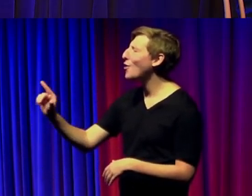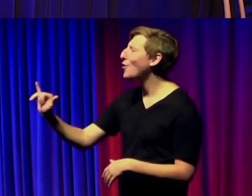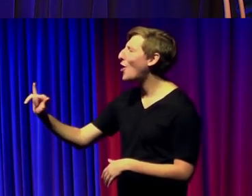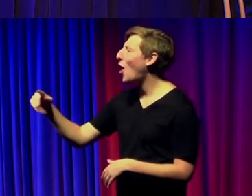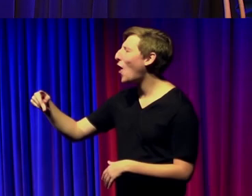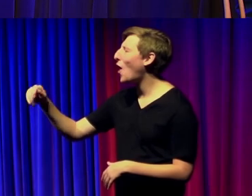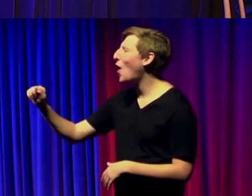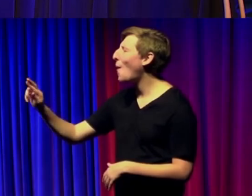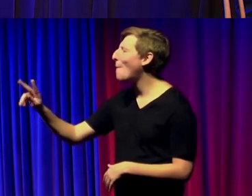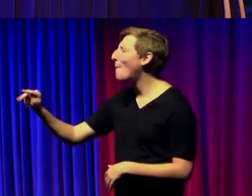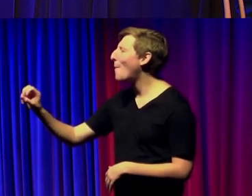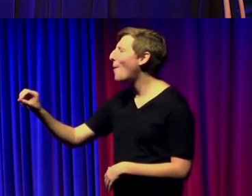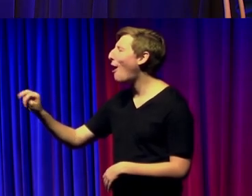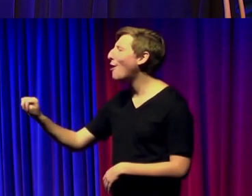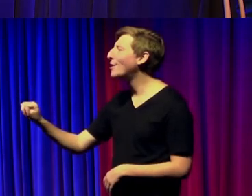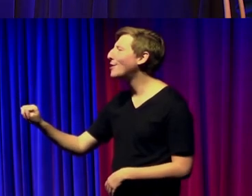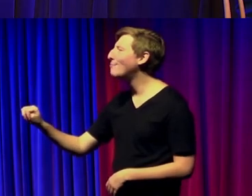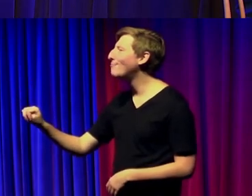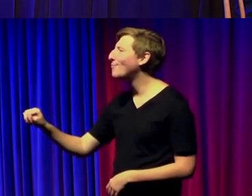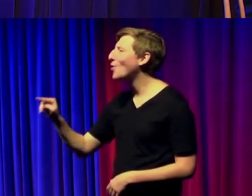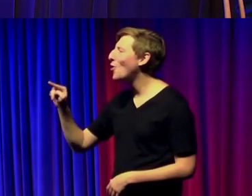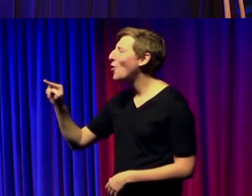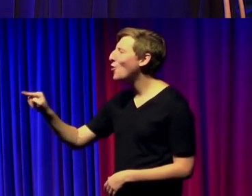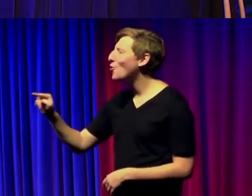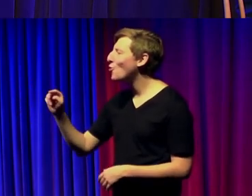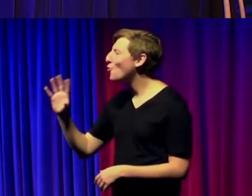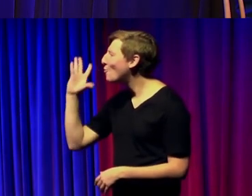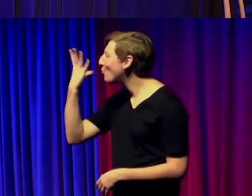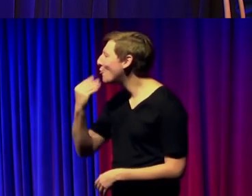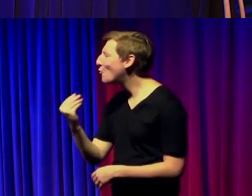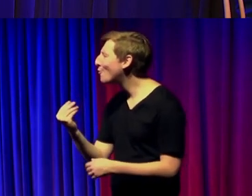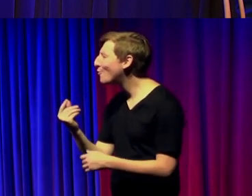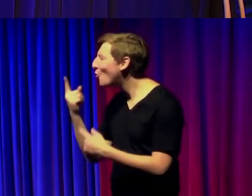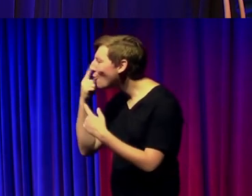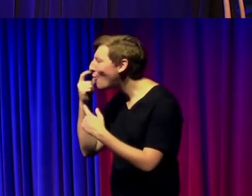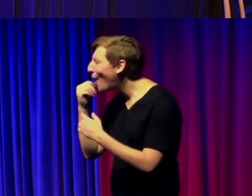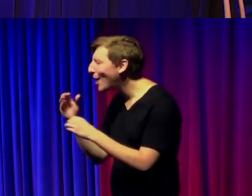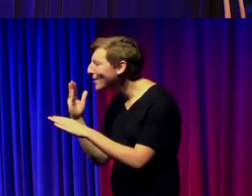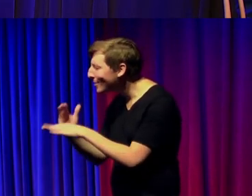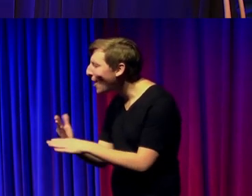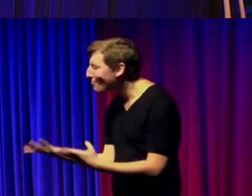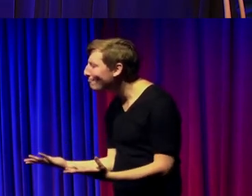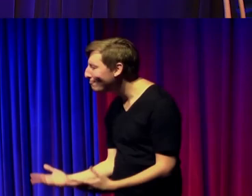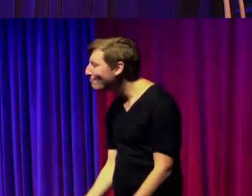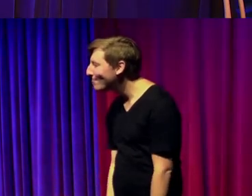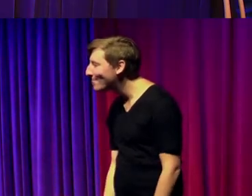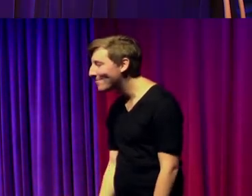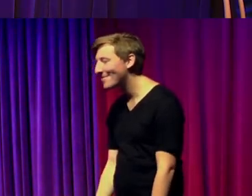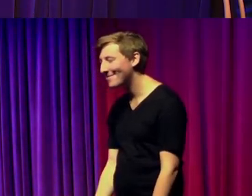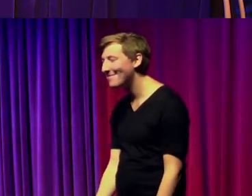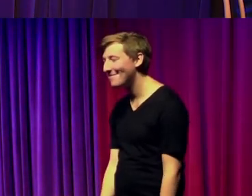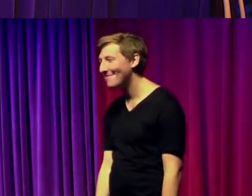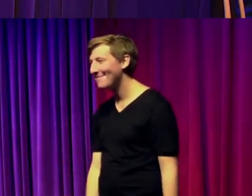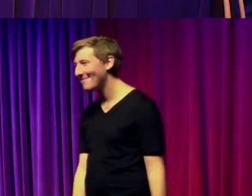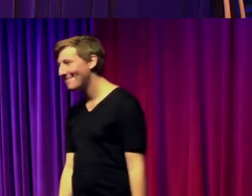to cry. And he was like, thank you! And I like hugged him, and Atlanta's amazing, please come here.